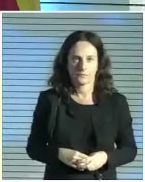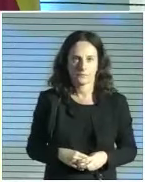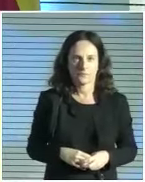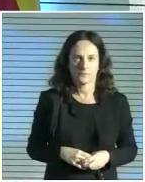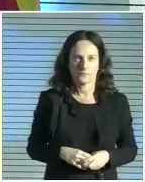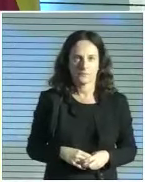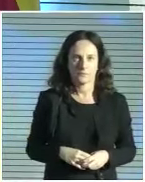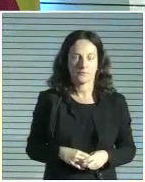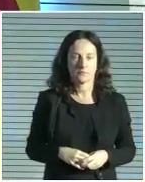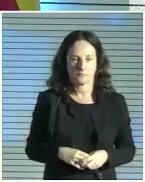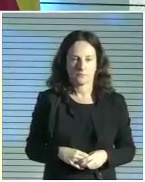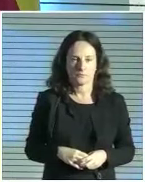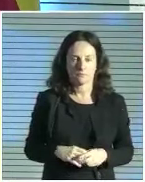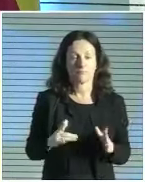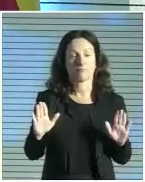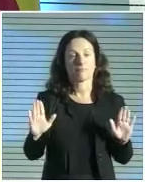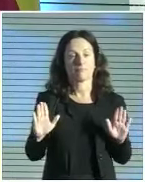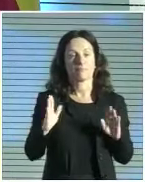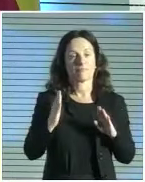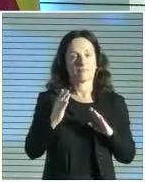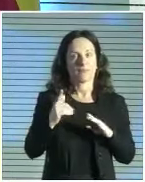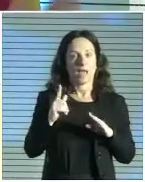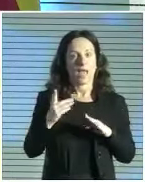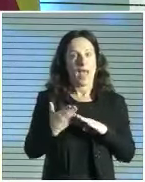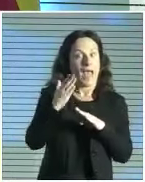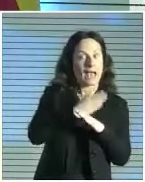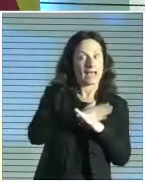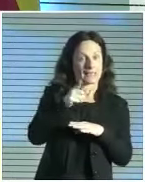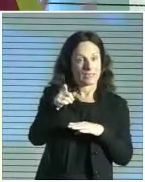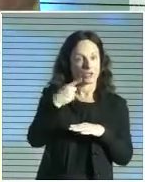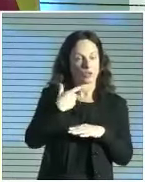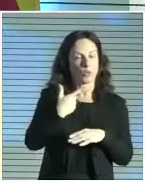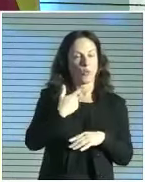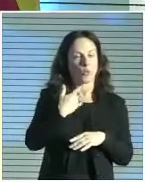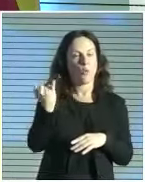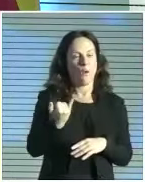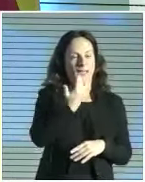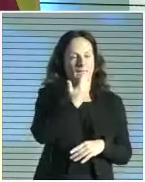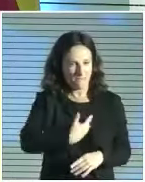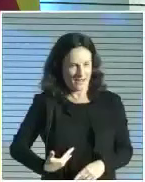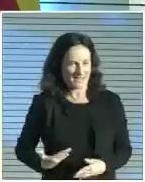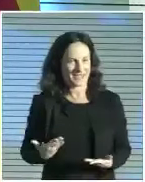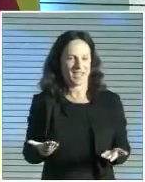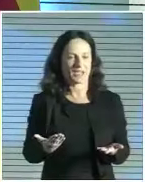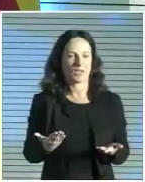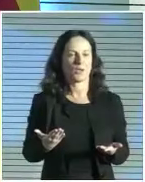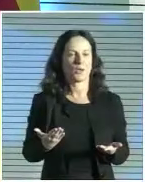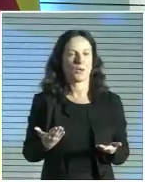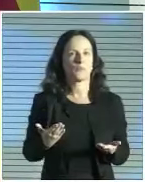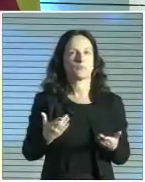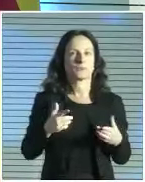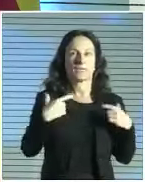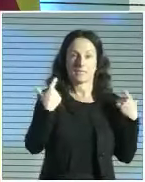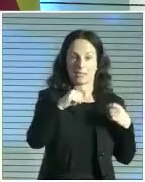before as an entrepreneur. So you know how governance worked from that side, and now in the public sector, there are